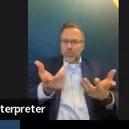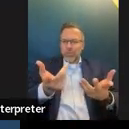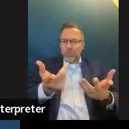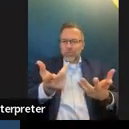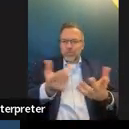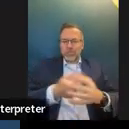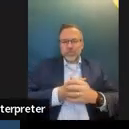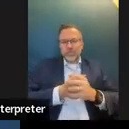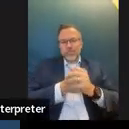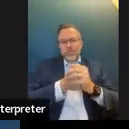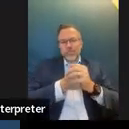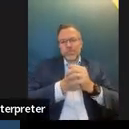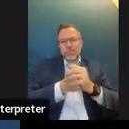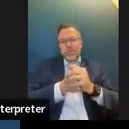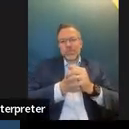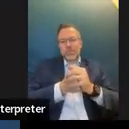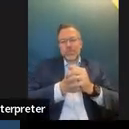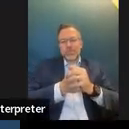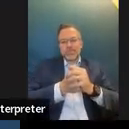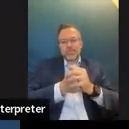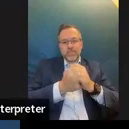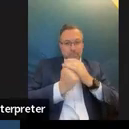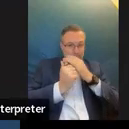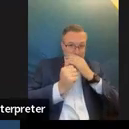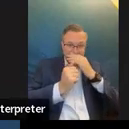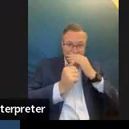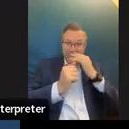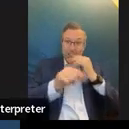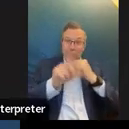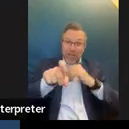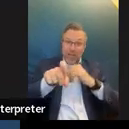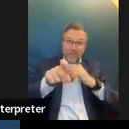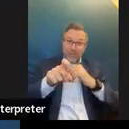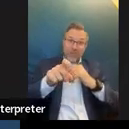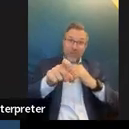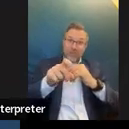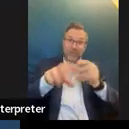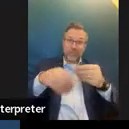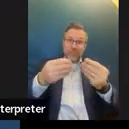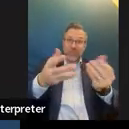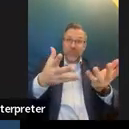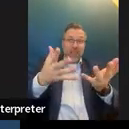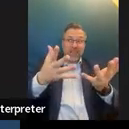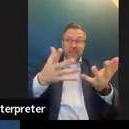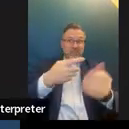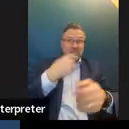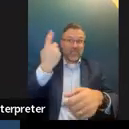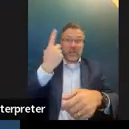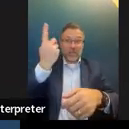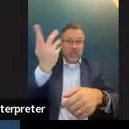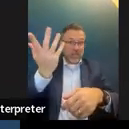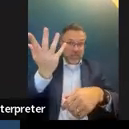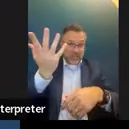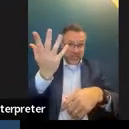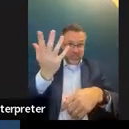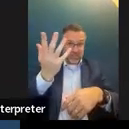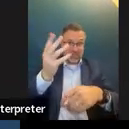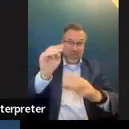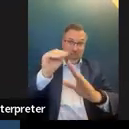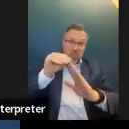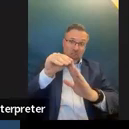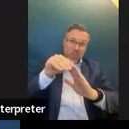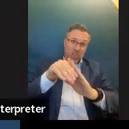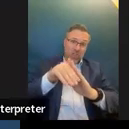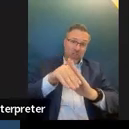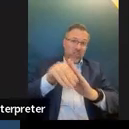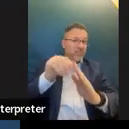you? Well, this is telling you you have to do something, right? It's not getting better.